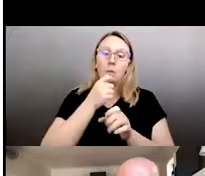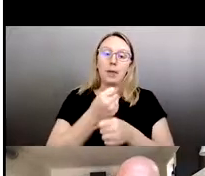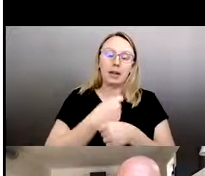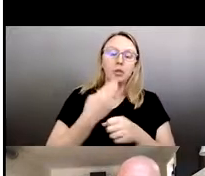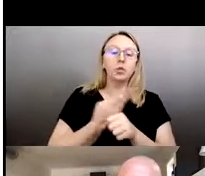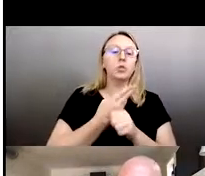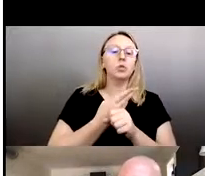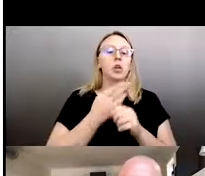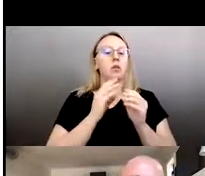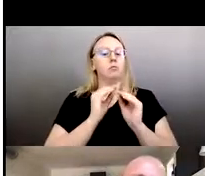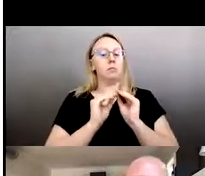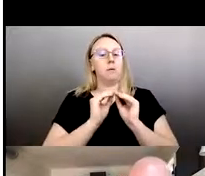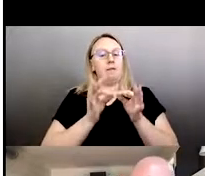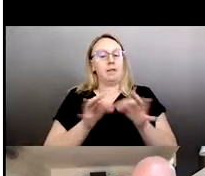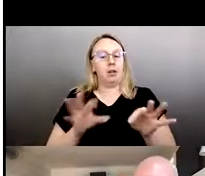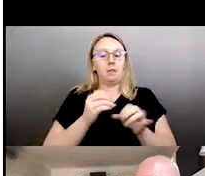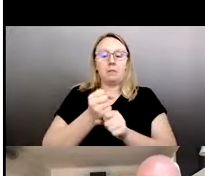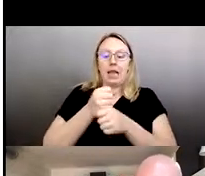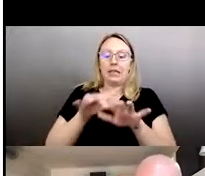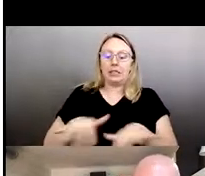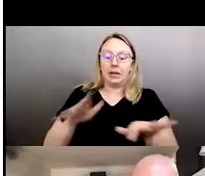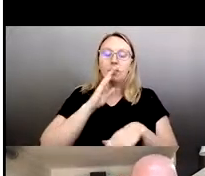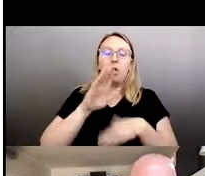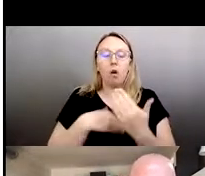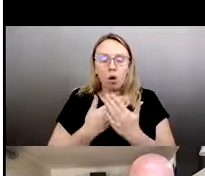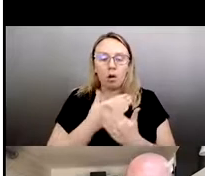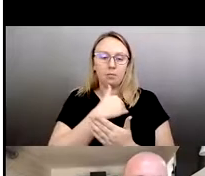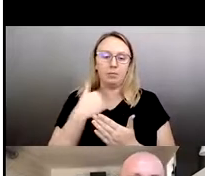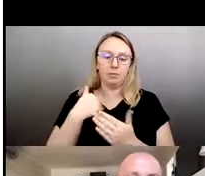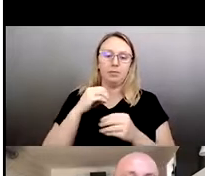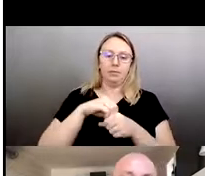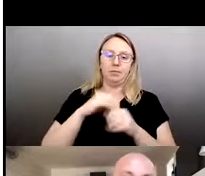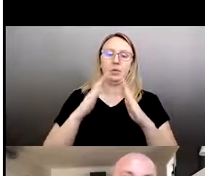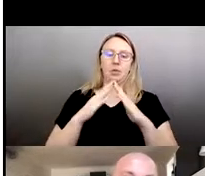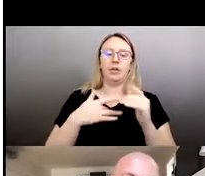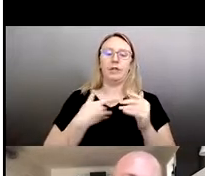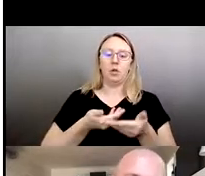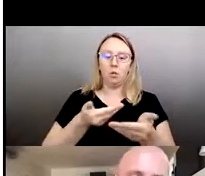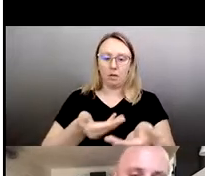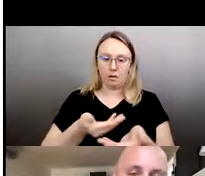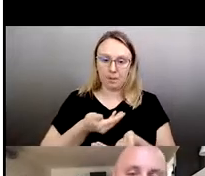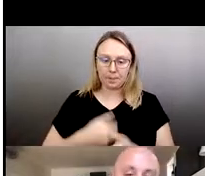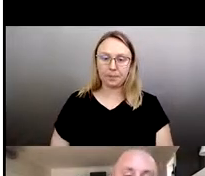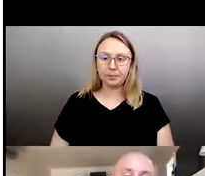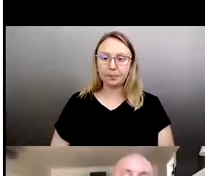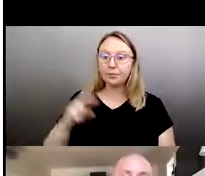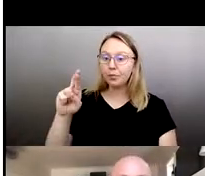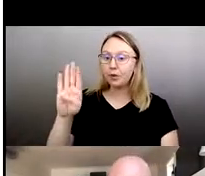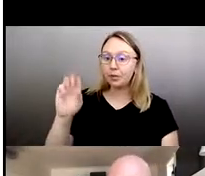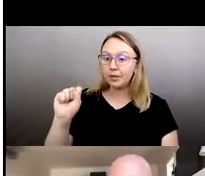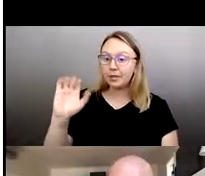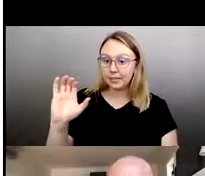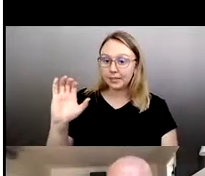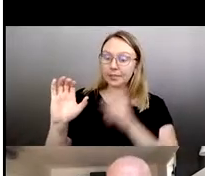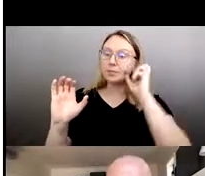creating a space where all members of our community feel welcome. So the Roger Brown Study Collection, or the RBSC,